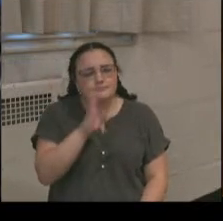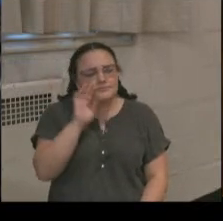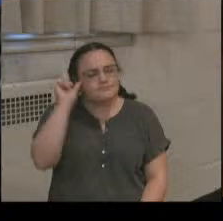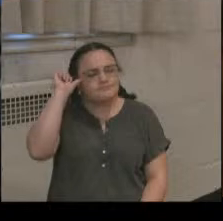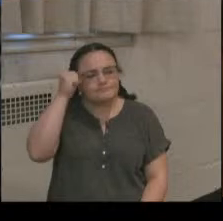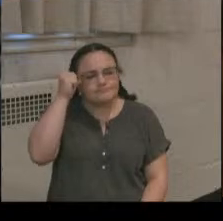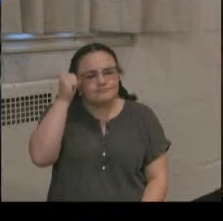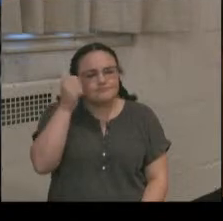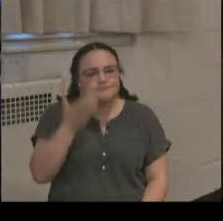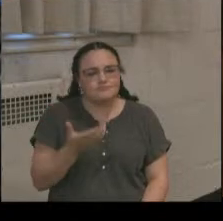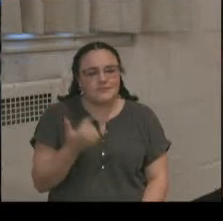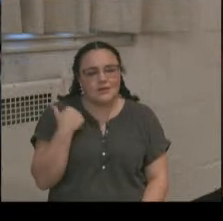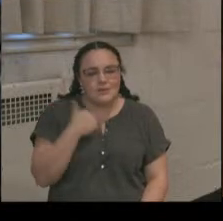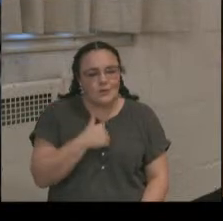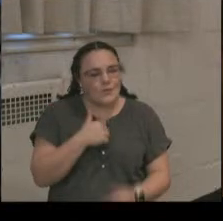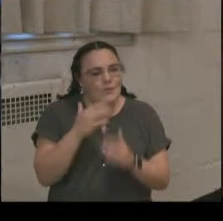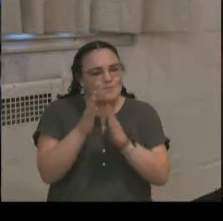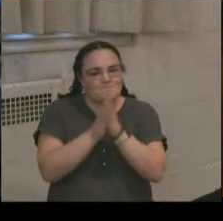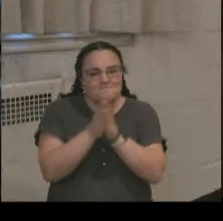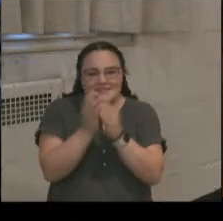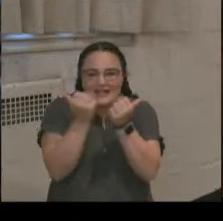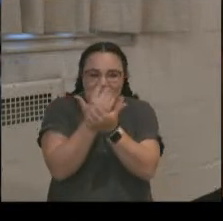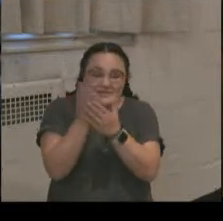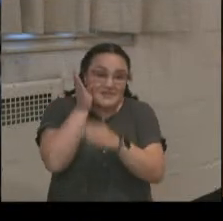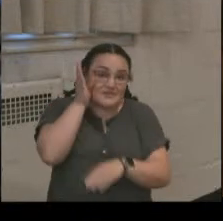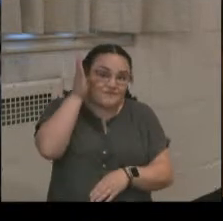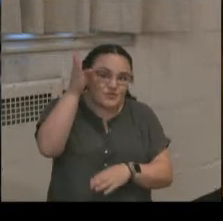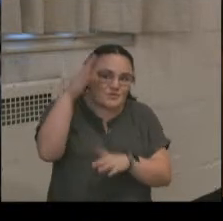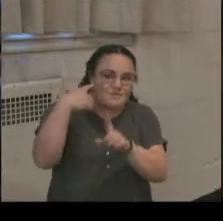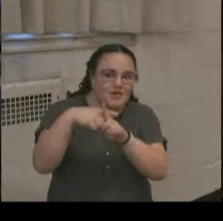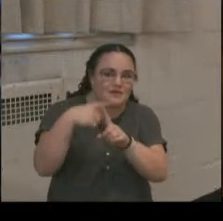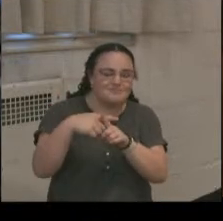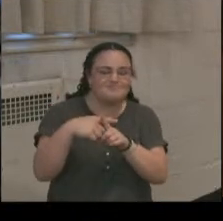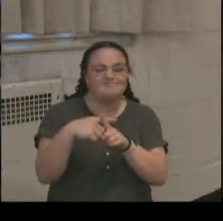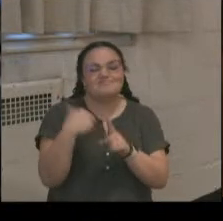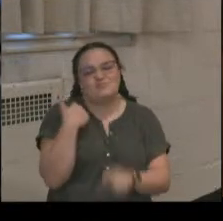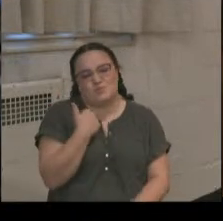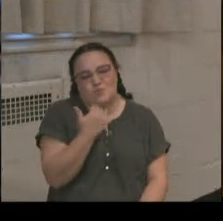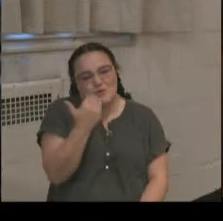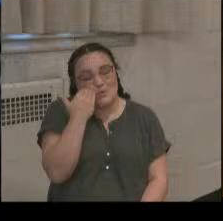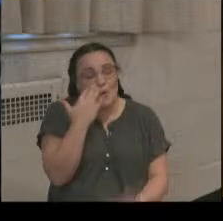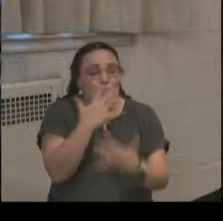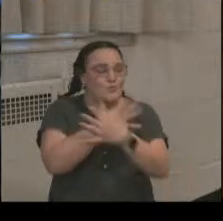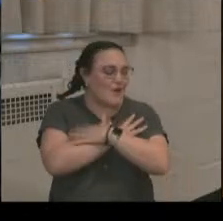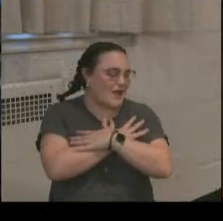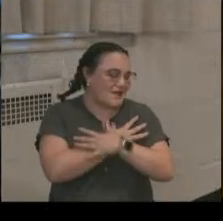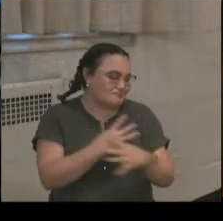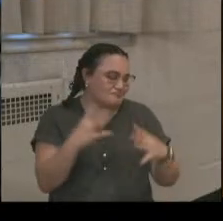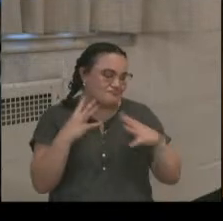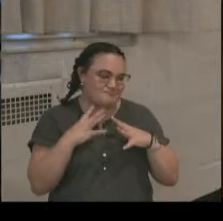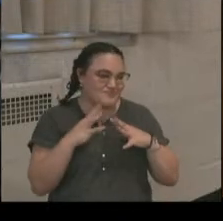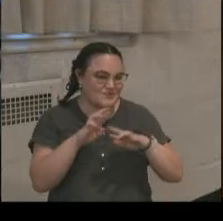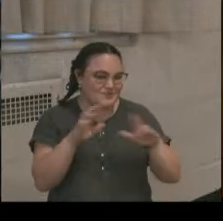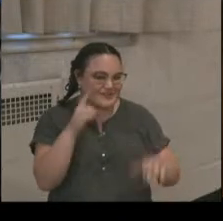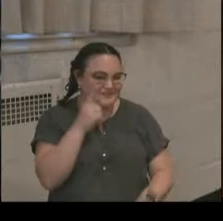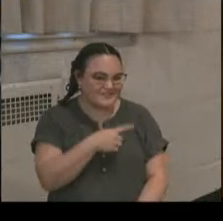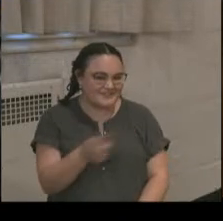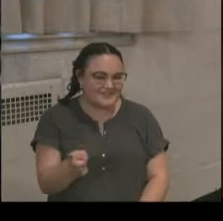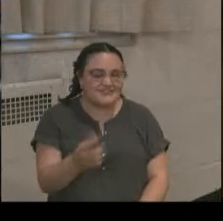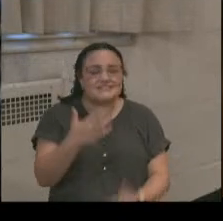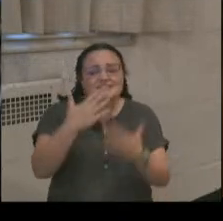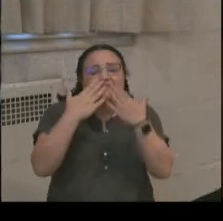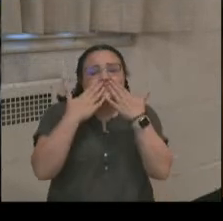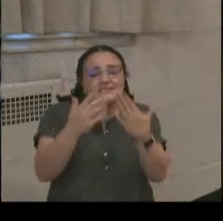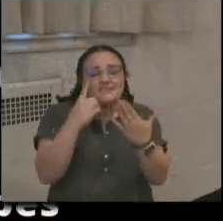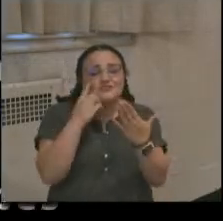success in all of your future endeavors, even if that means rest and relaxation. Thank you for